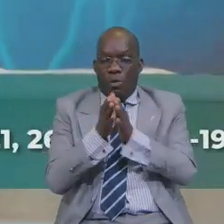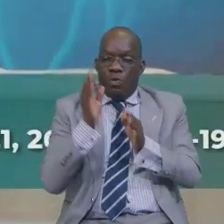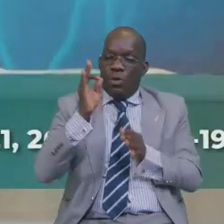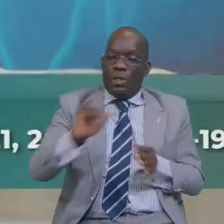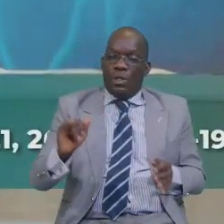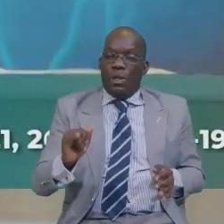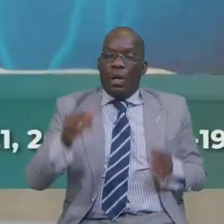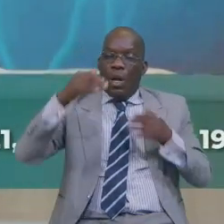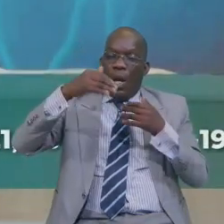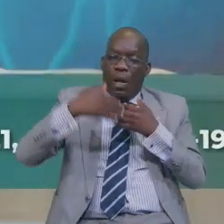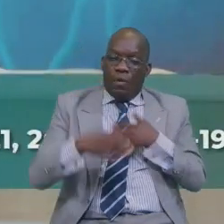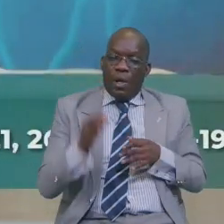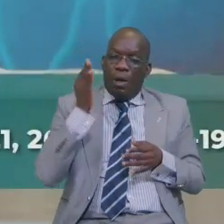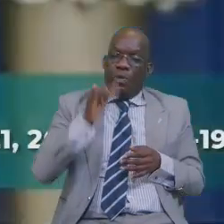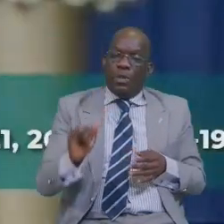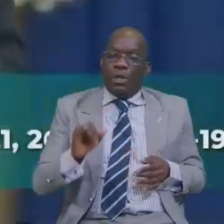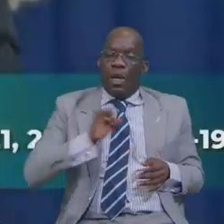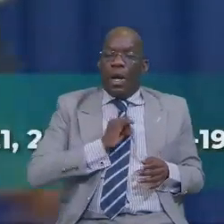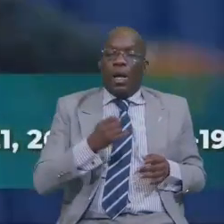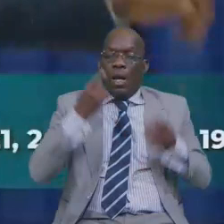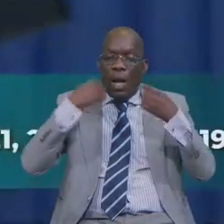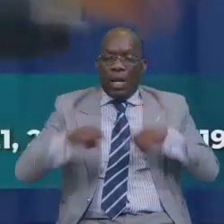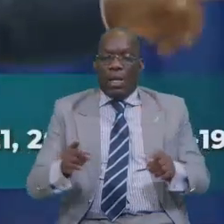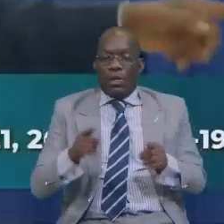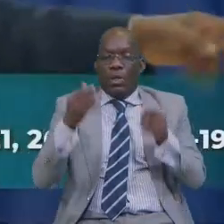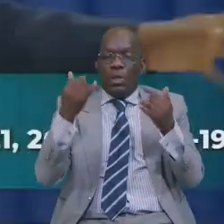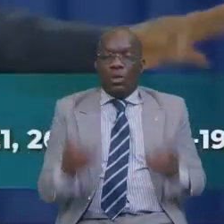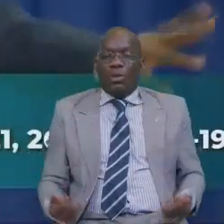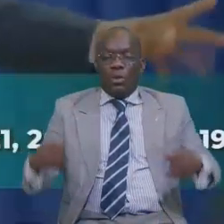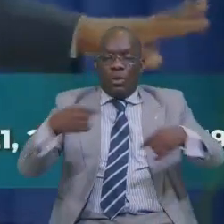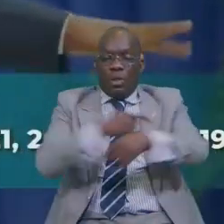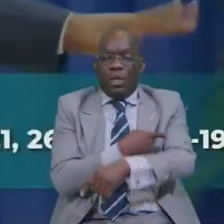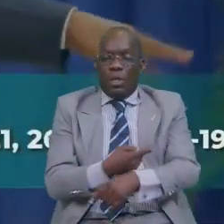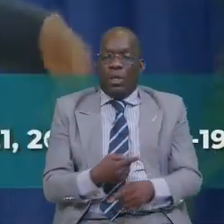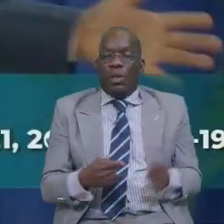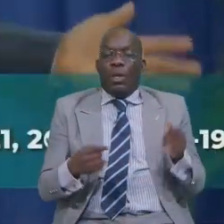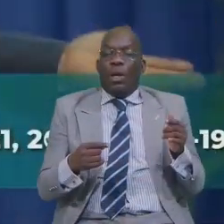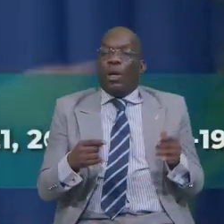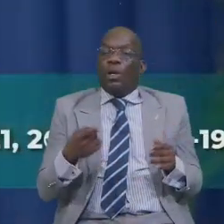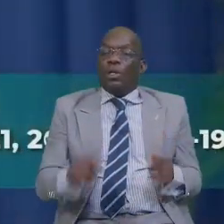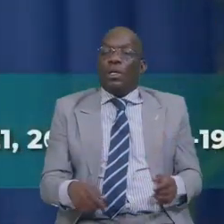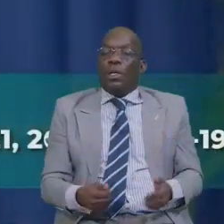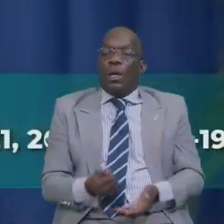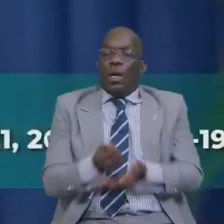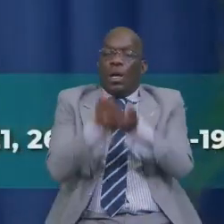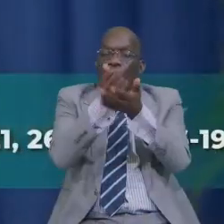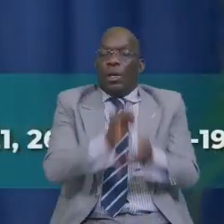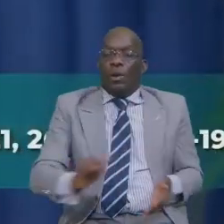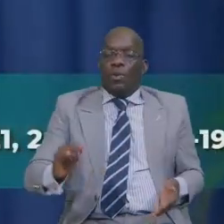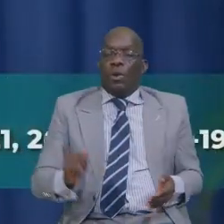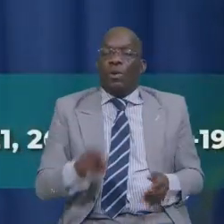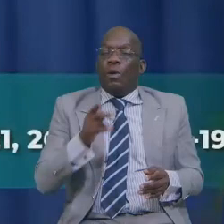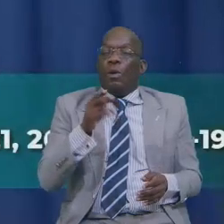preaching, I now announced that today, Pastor so-and-so, the assistant pastor I was staying with, will pray for